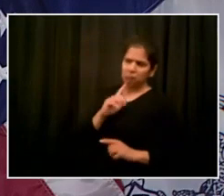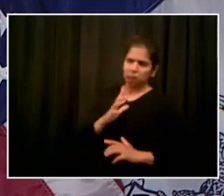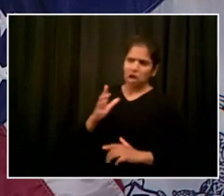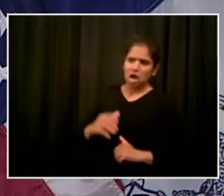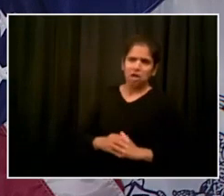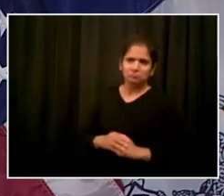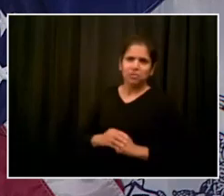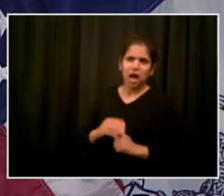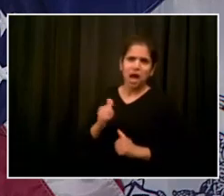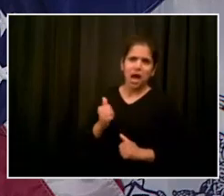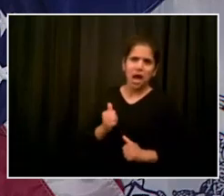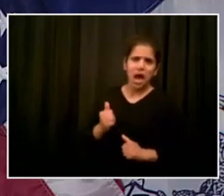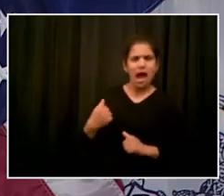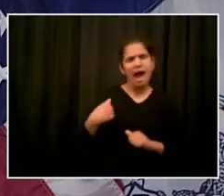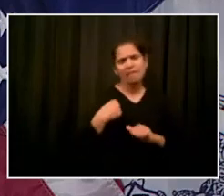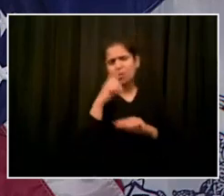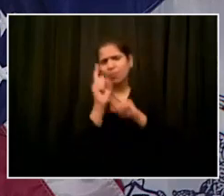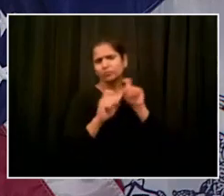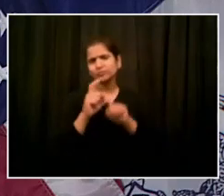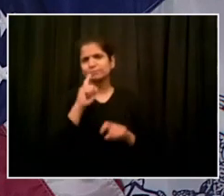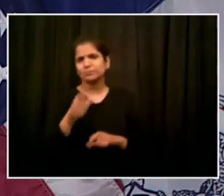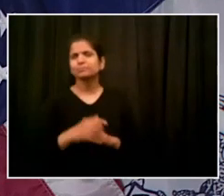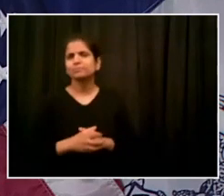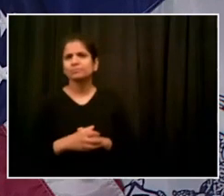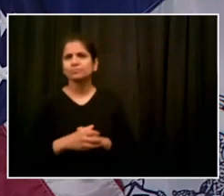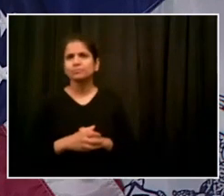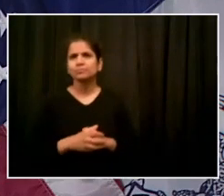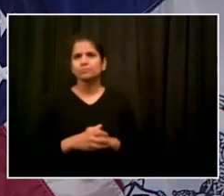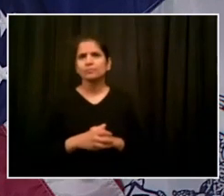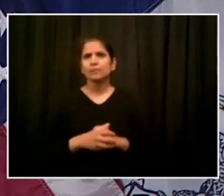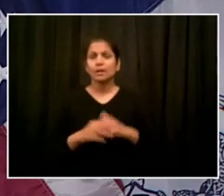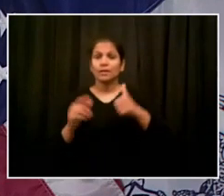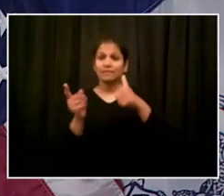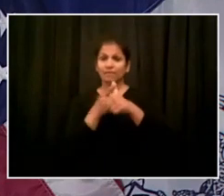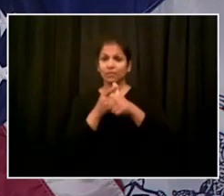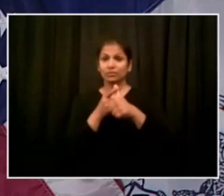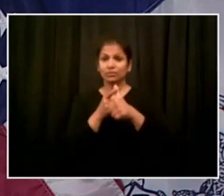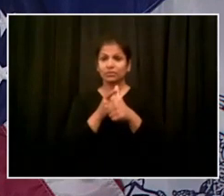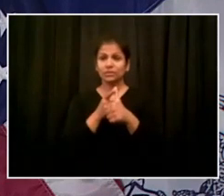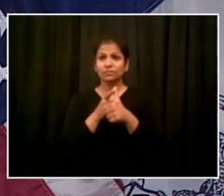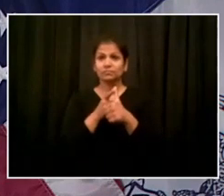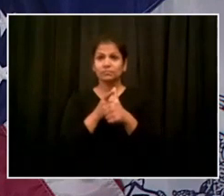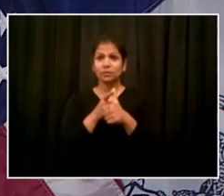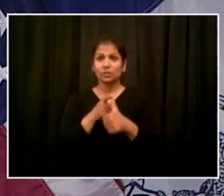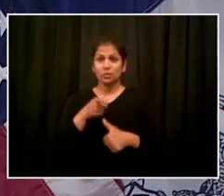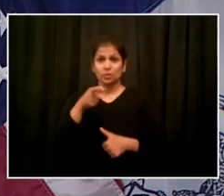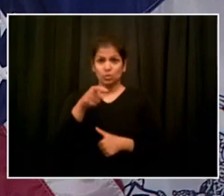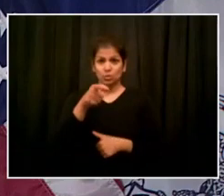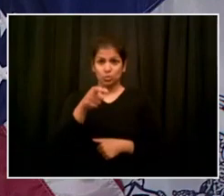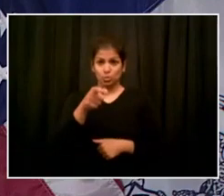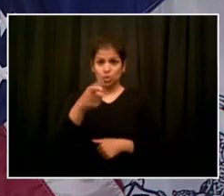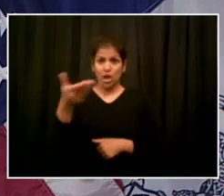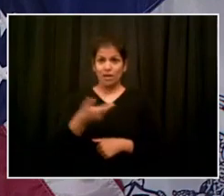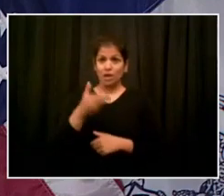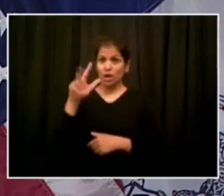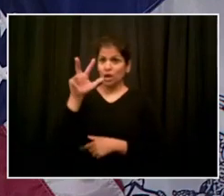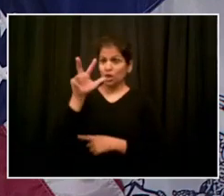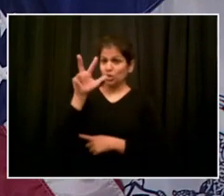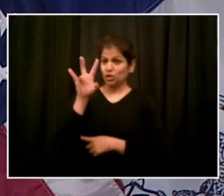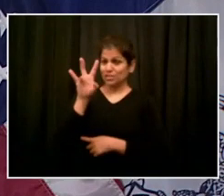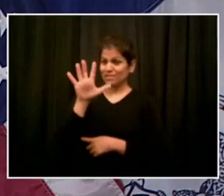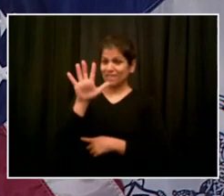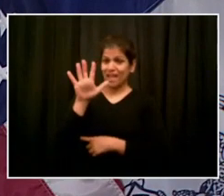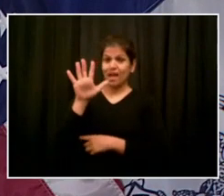about the social distance enhancers, the 375 workers. I think that may be seen as a great idea, but I'm just looking